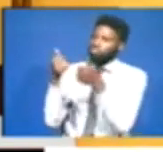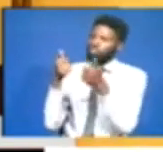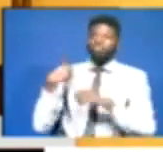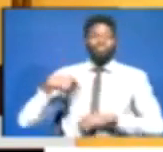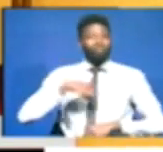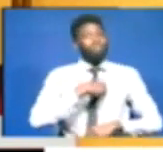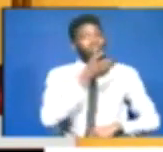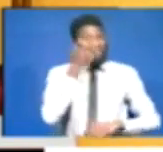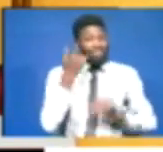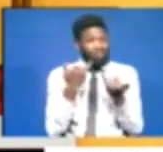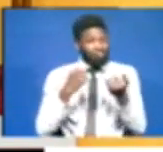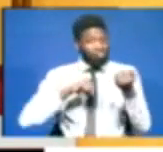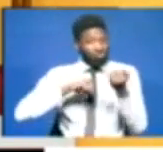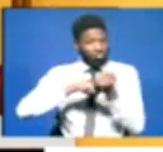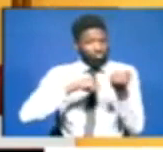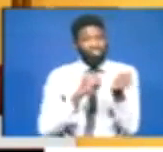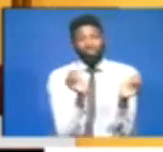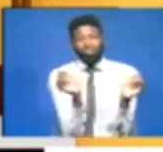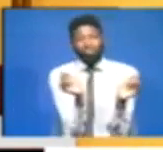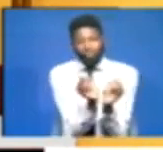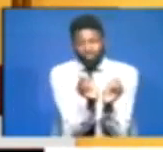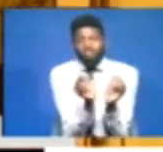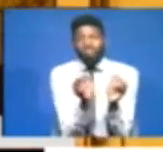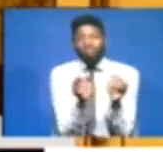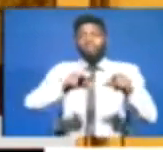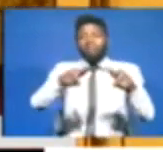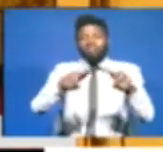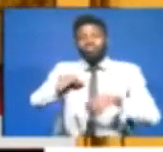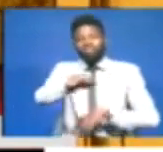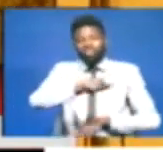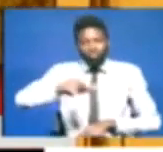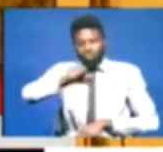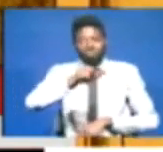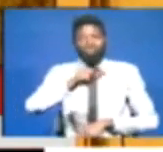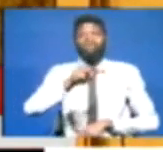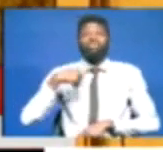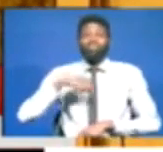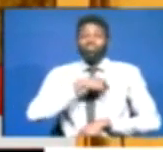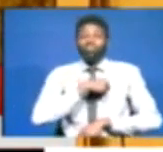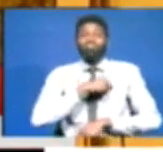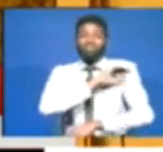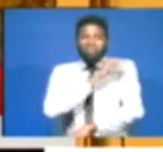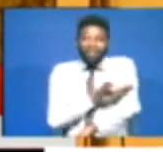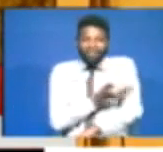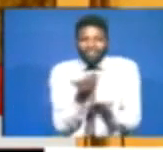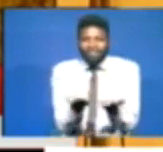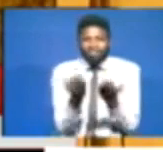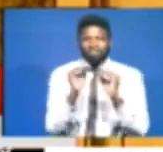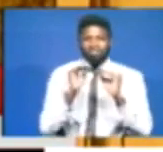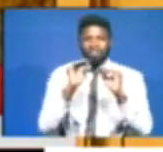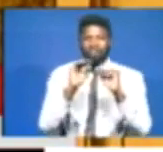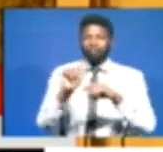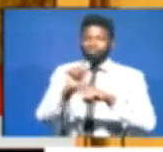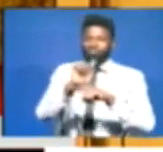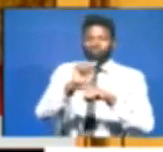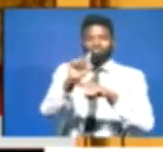let's support smaller media houses, local media houses. We do capacity building. We did a lot of training